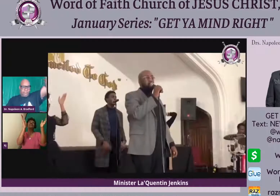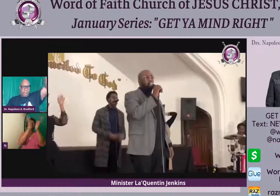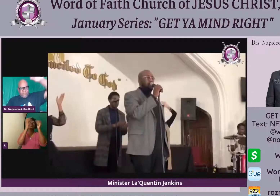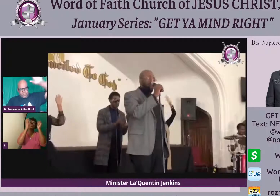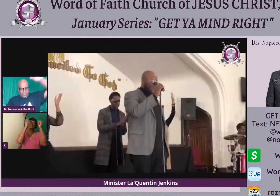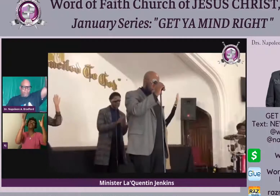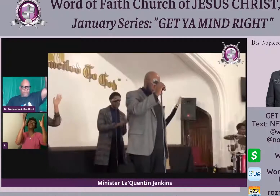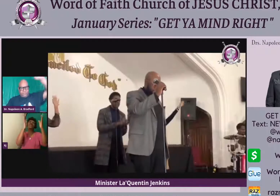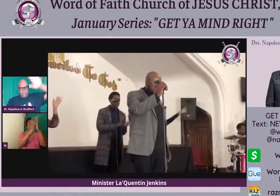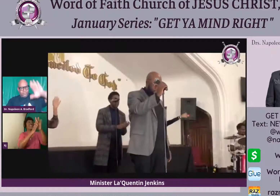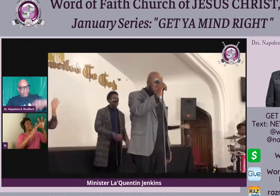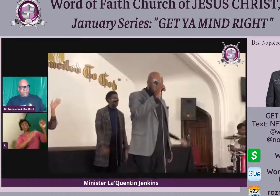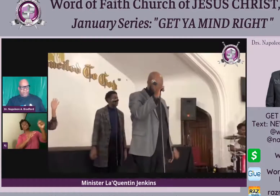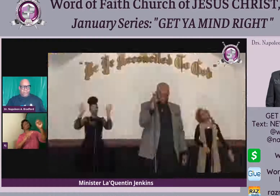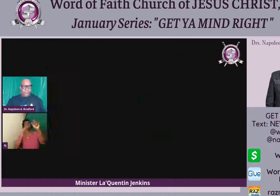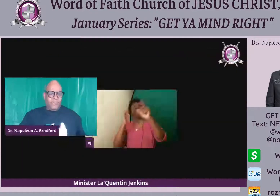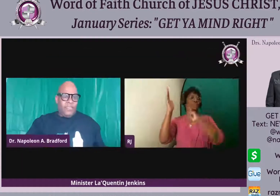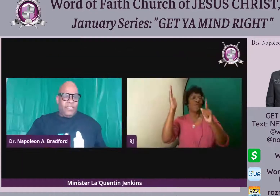Hallelujah. Yes,